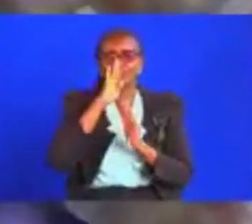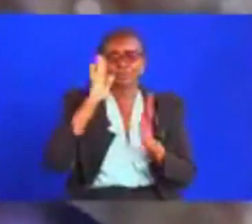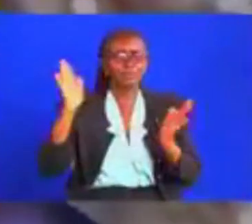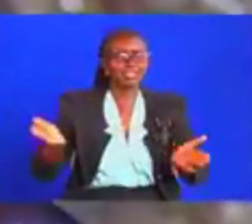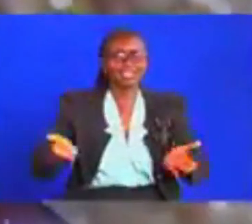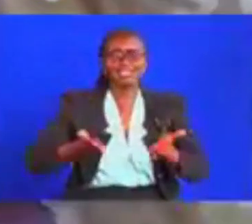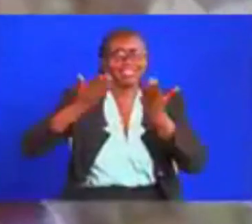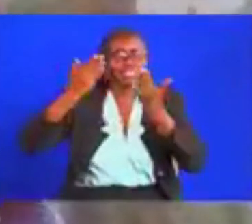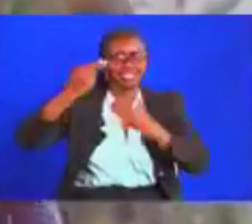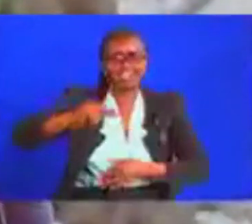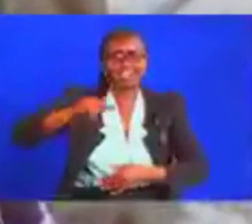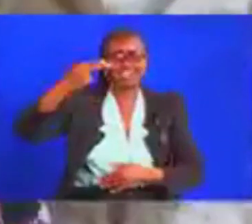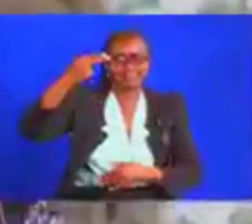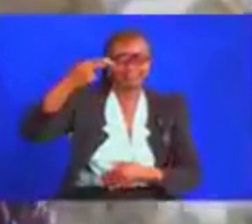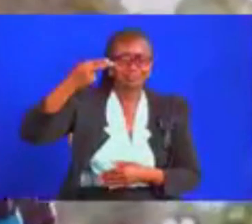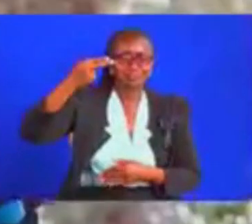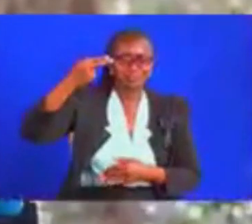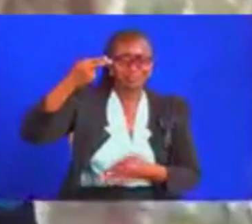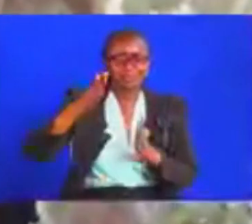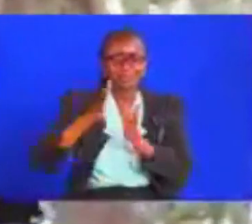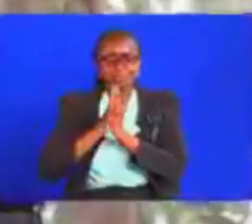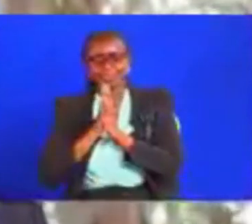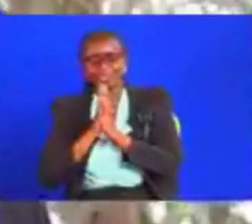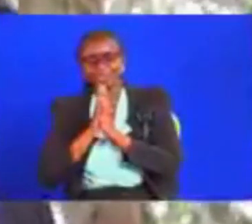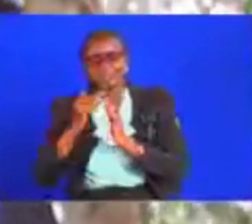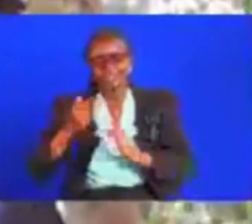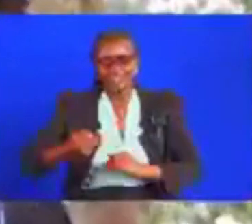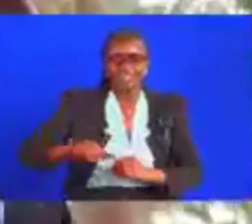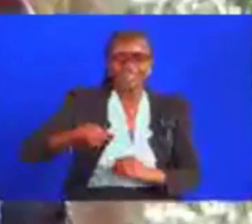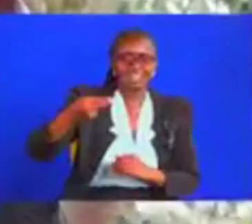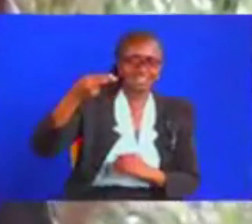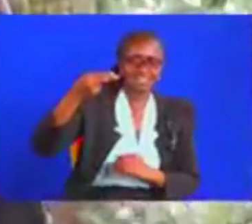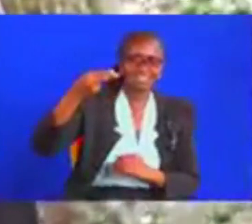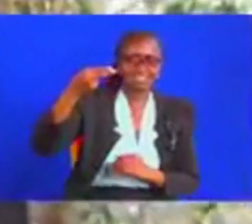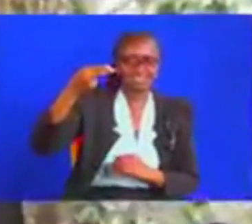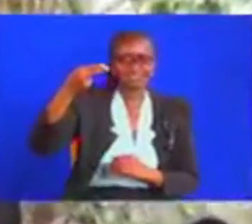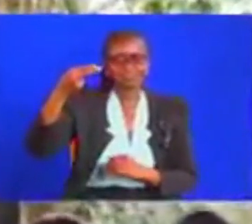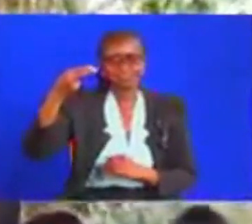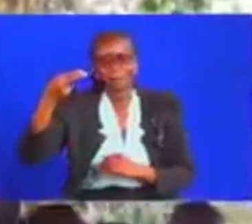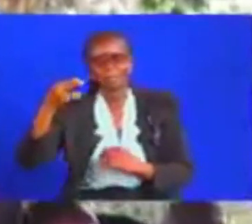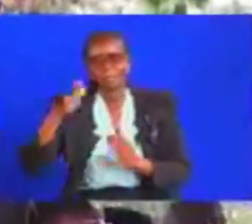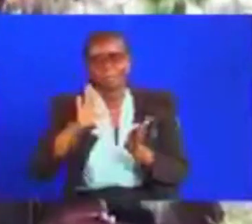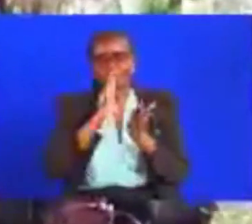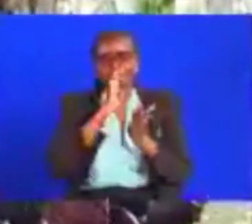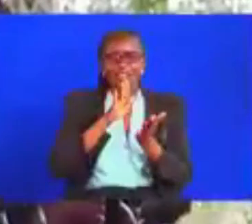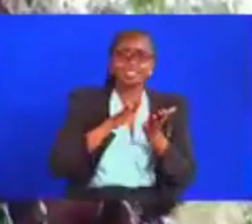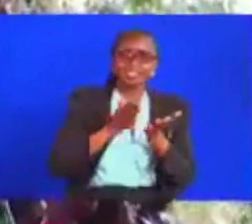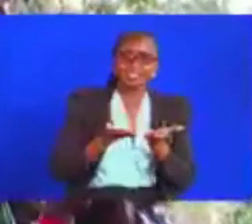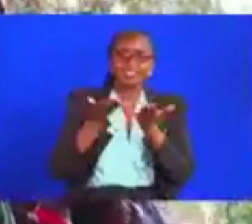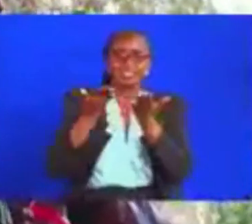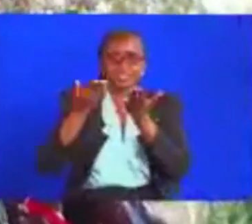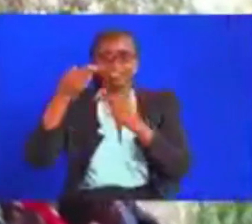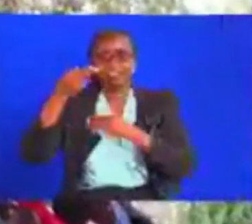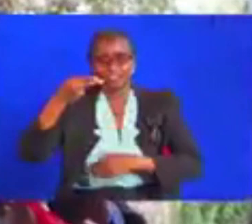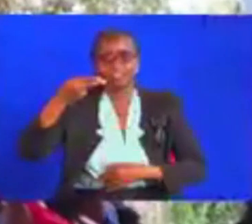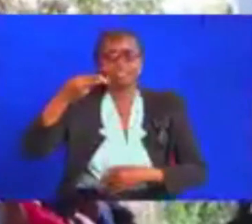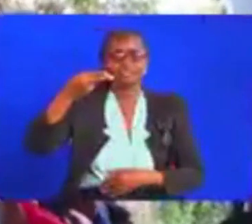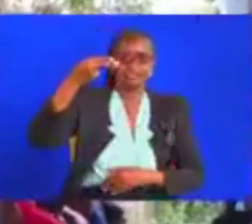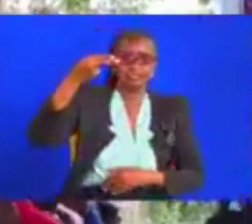higher. Go ahead and pray. Higher, be lifted